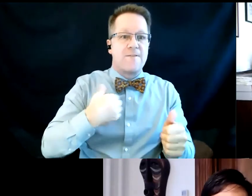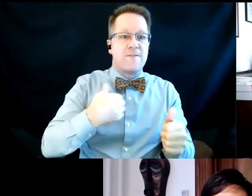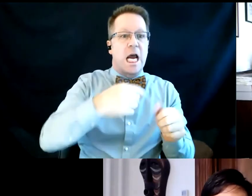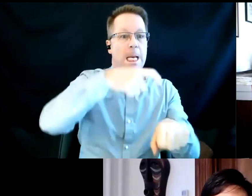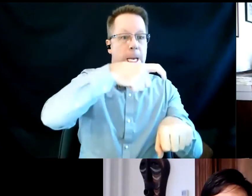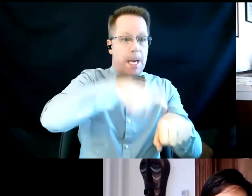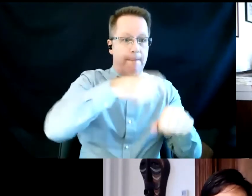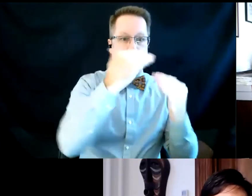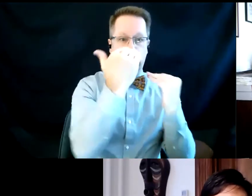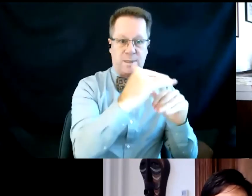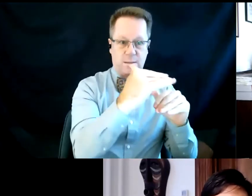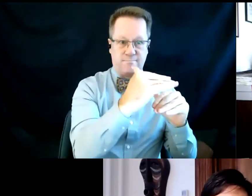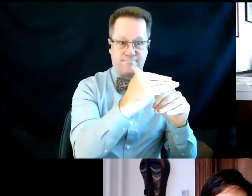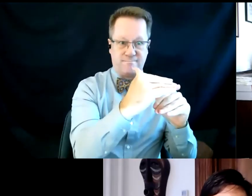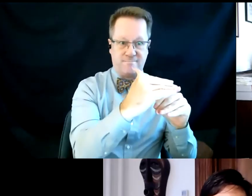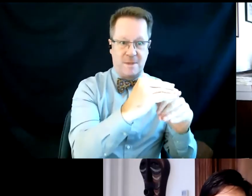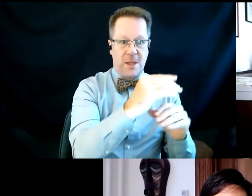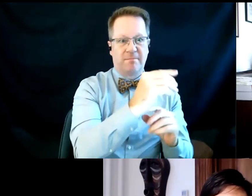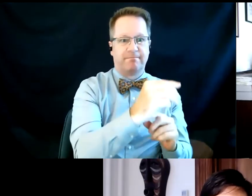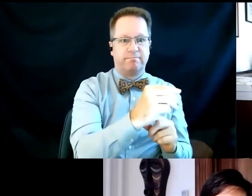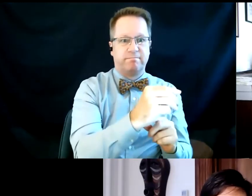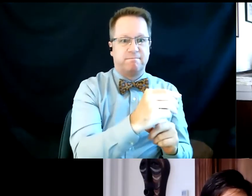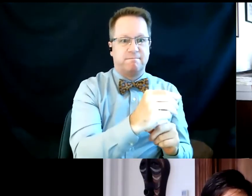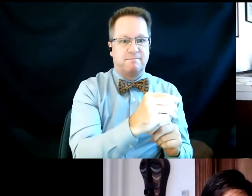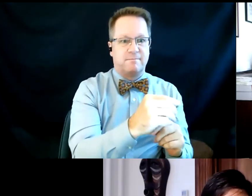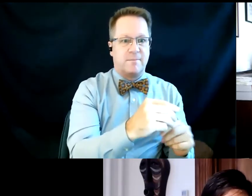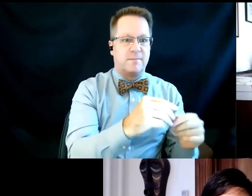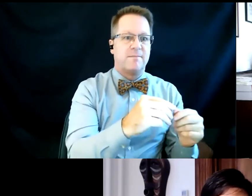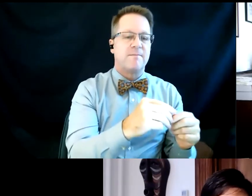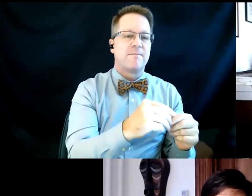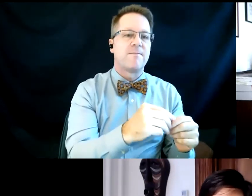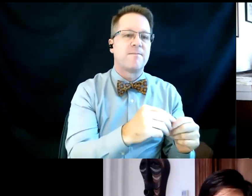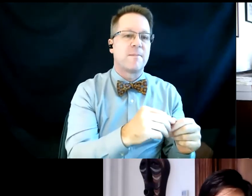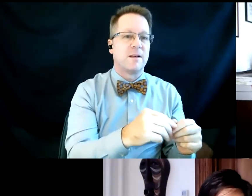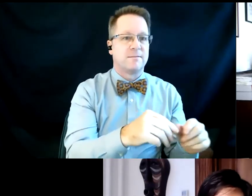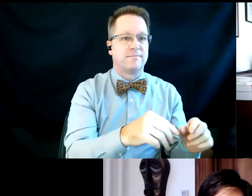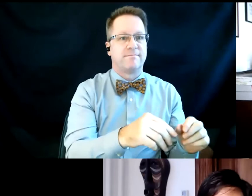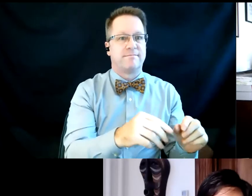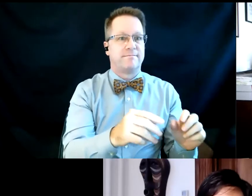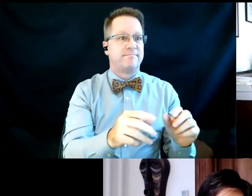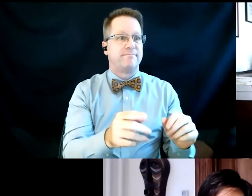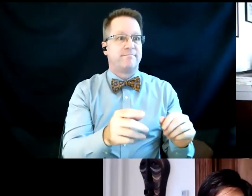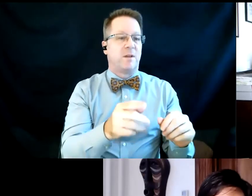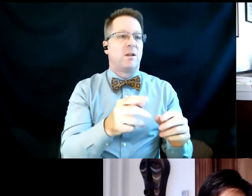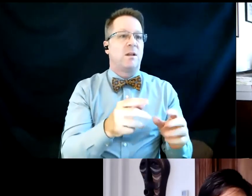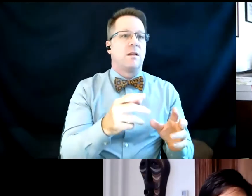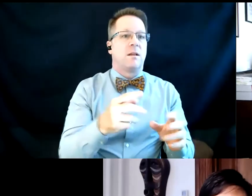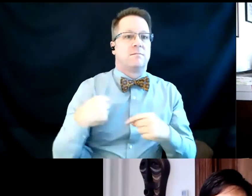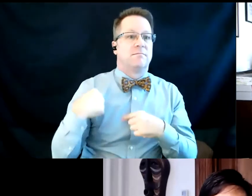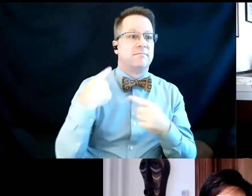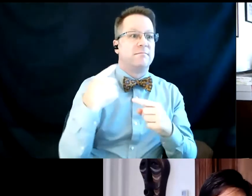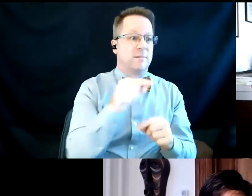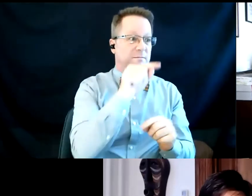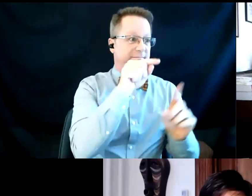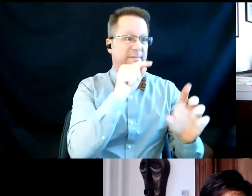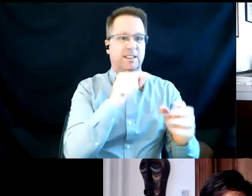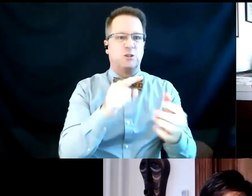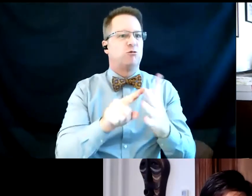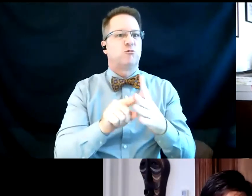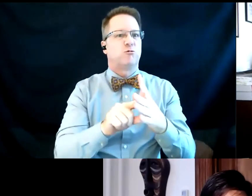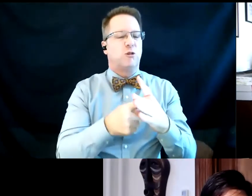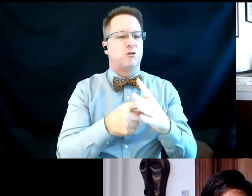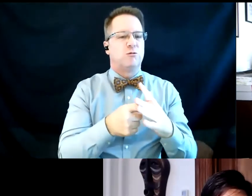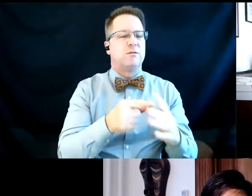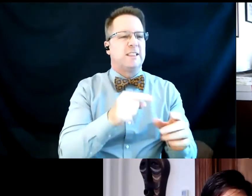minutes with the oral advocate. So you always get questions from Justice Thomas now in just about